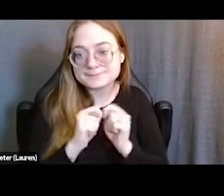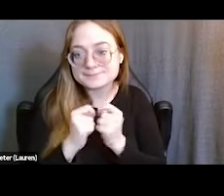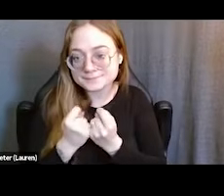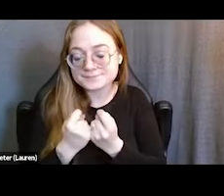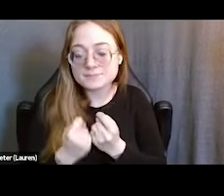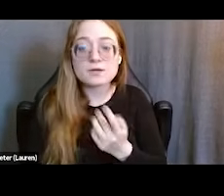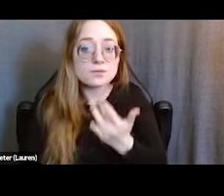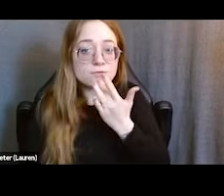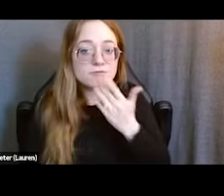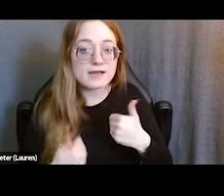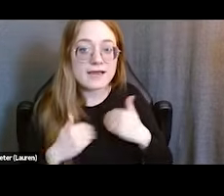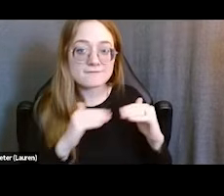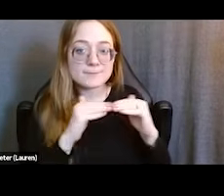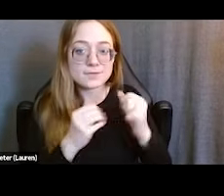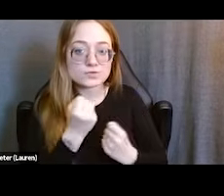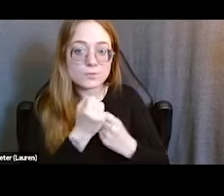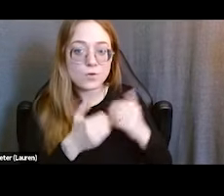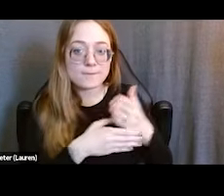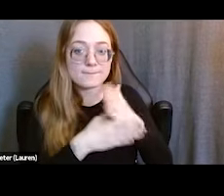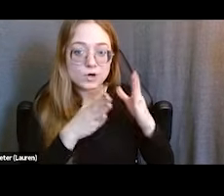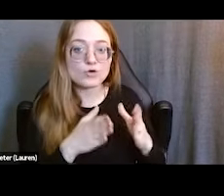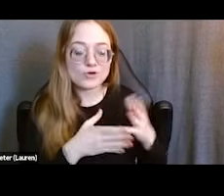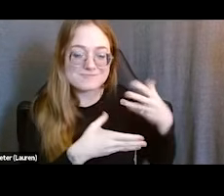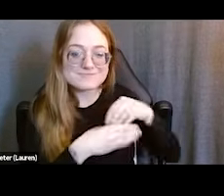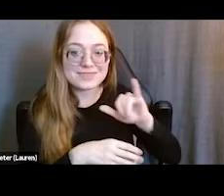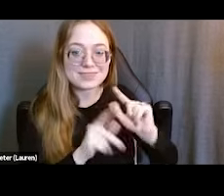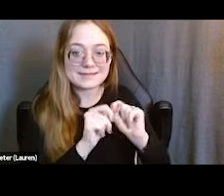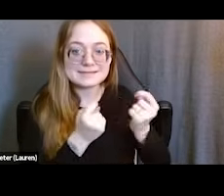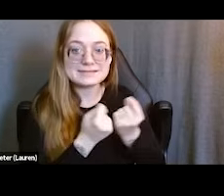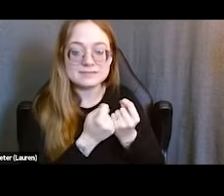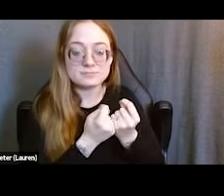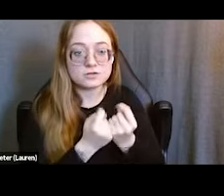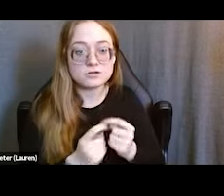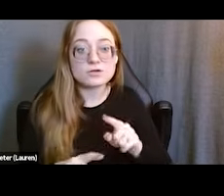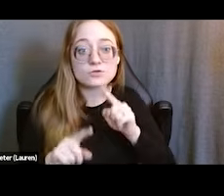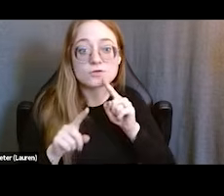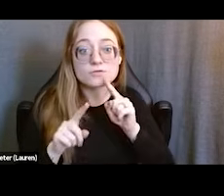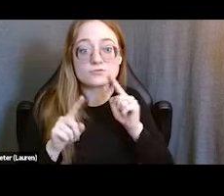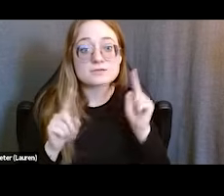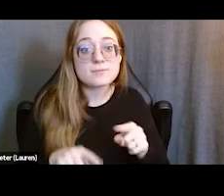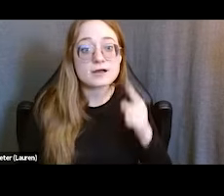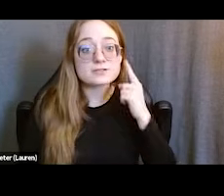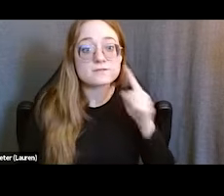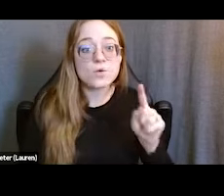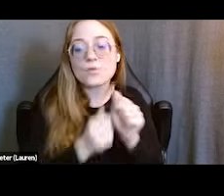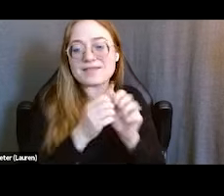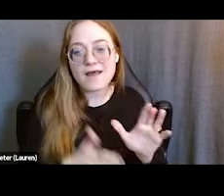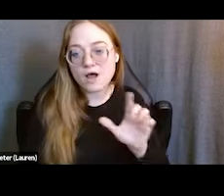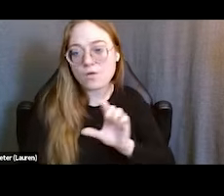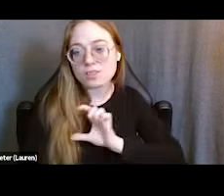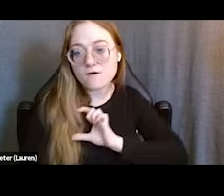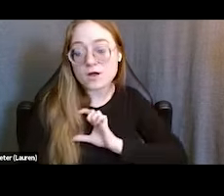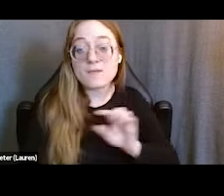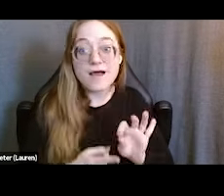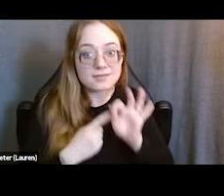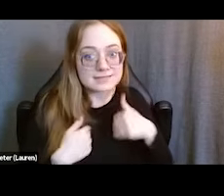a peer support partner who's part of that team that responds without law enforcement unless there's a safety concern. And generally